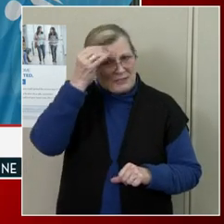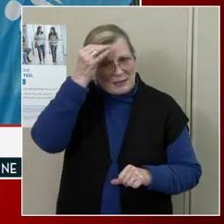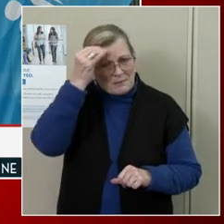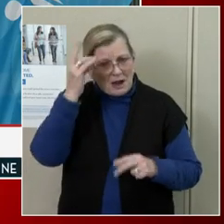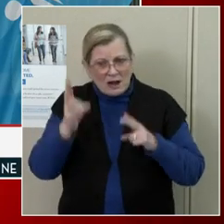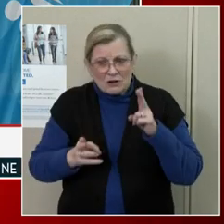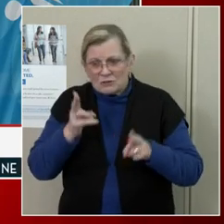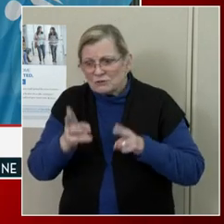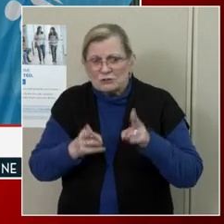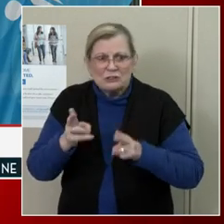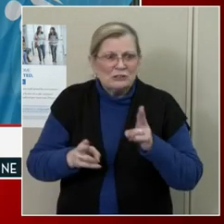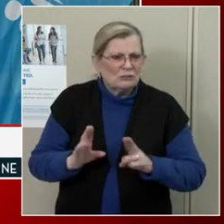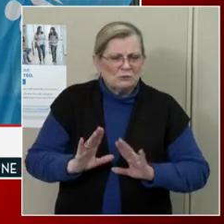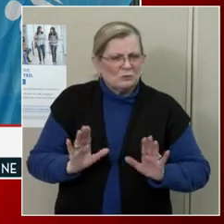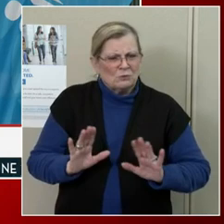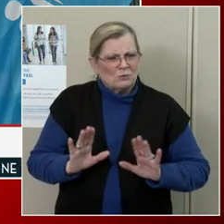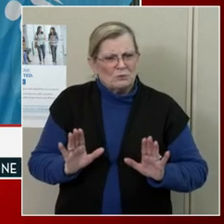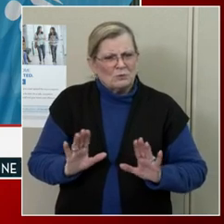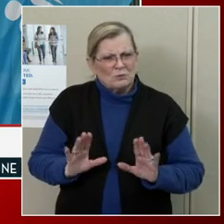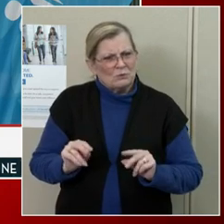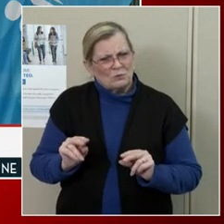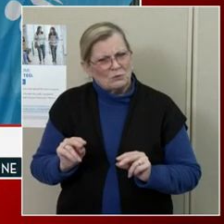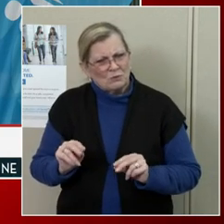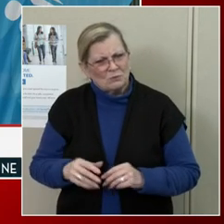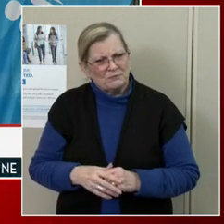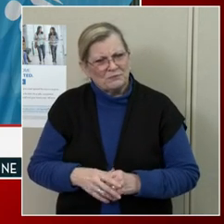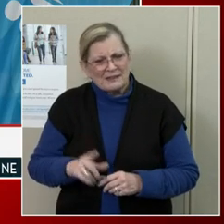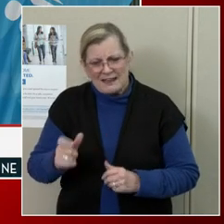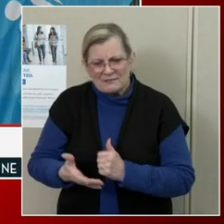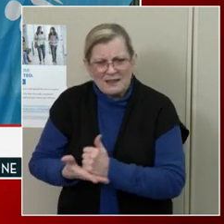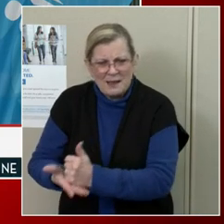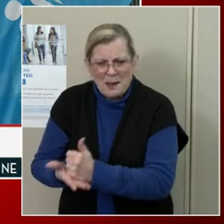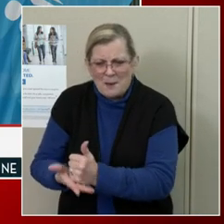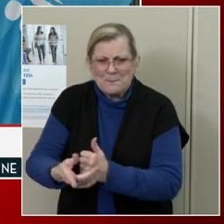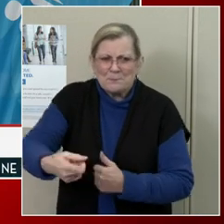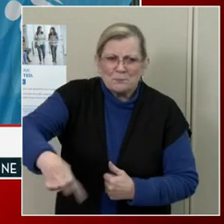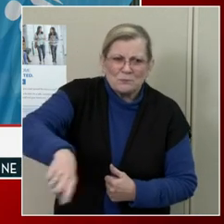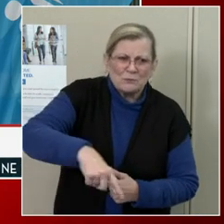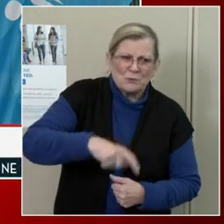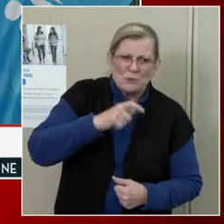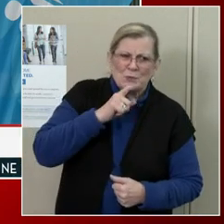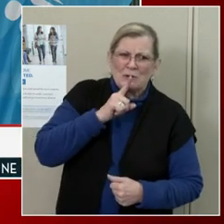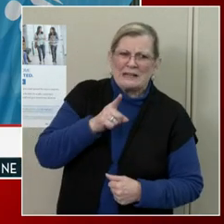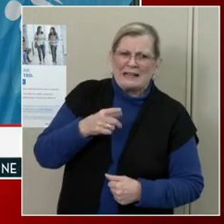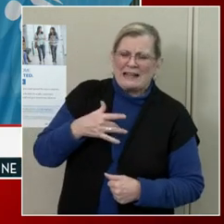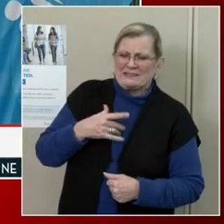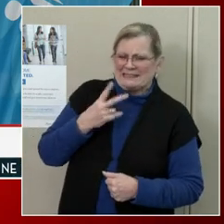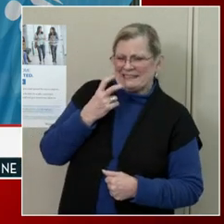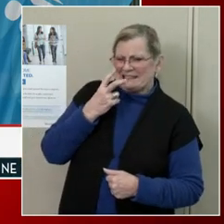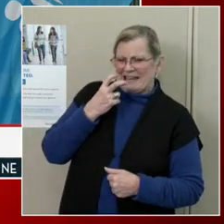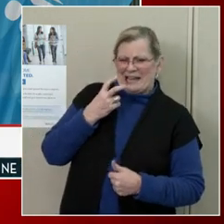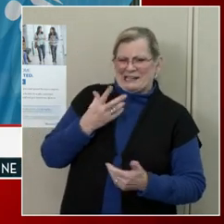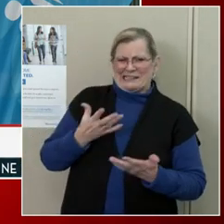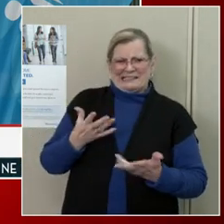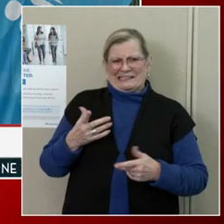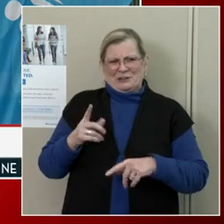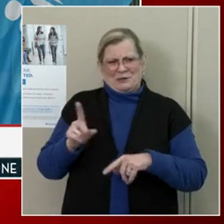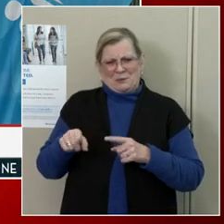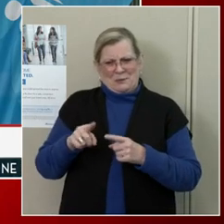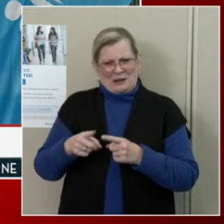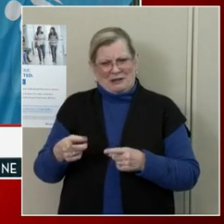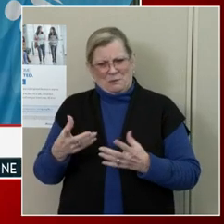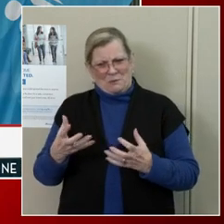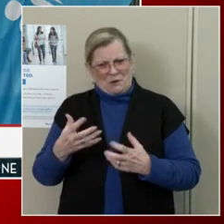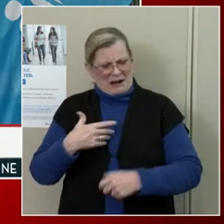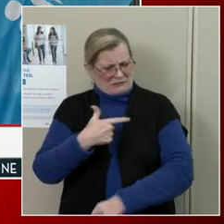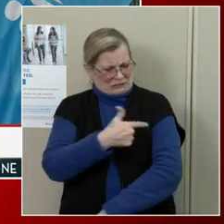help those who are unsure about this vaccine to recognize its safety, its importance in helping us in this pandemic,